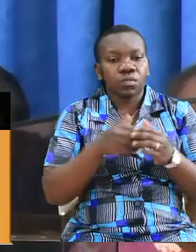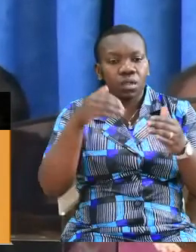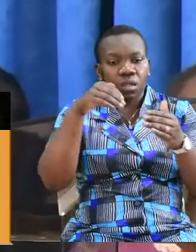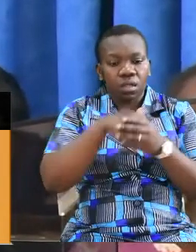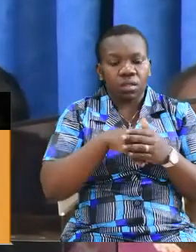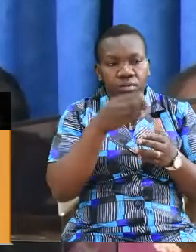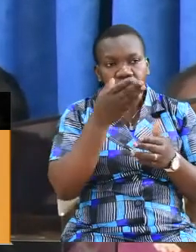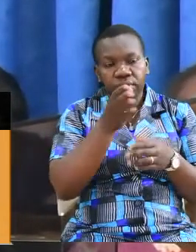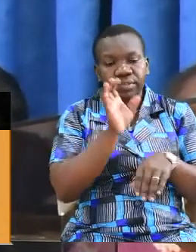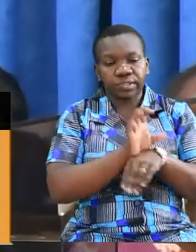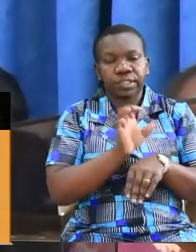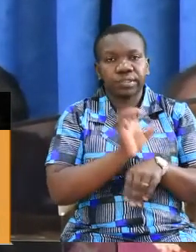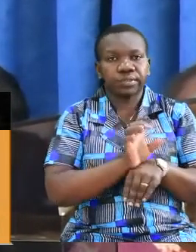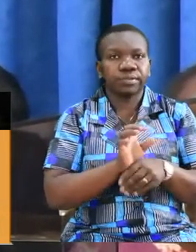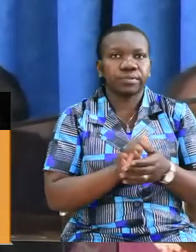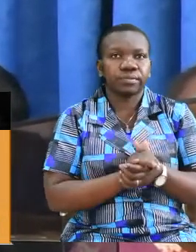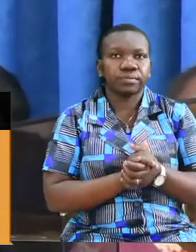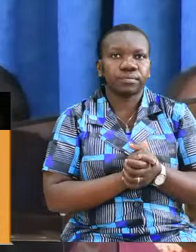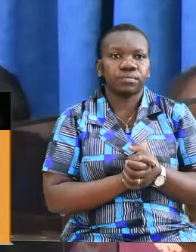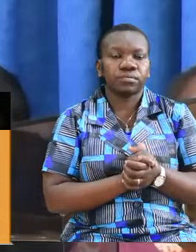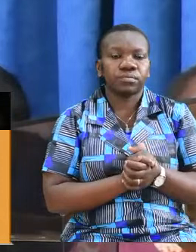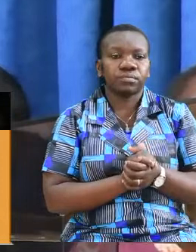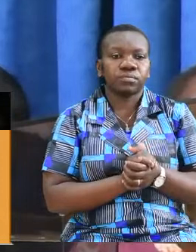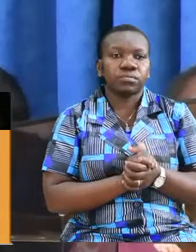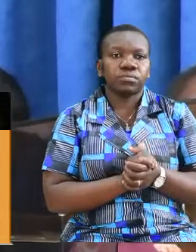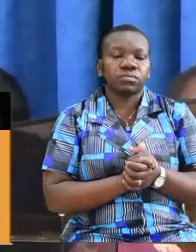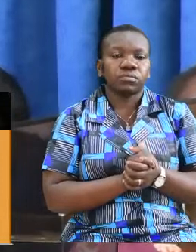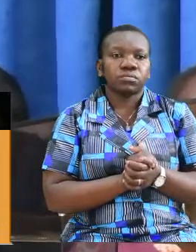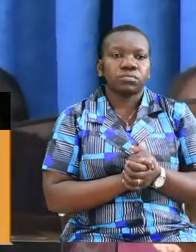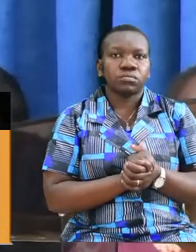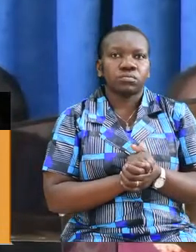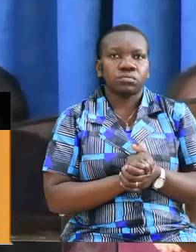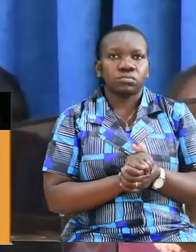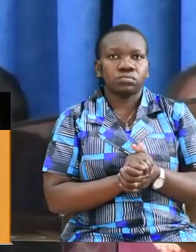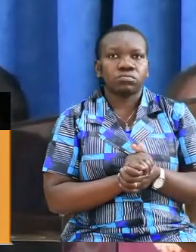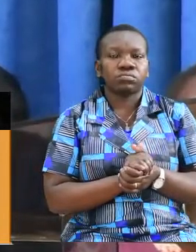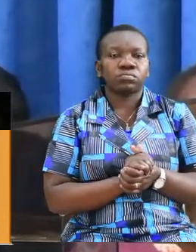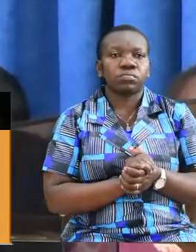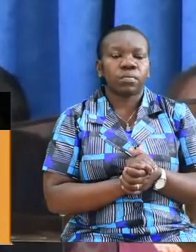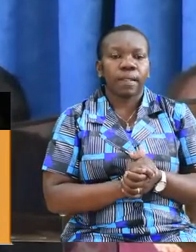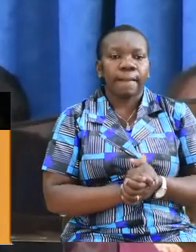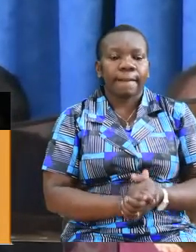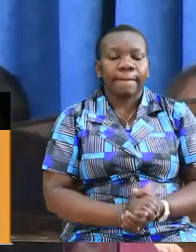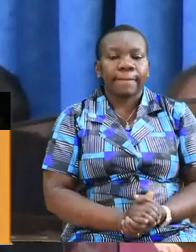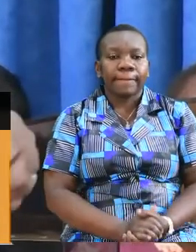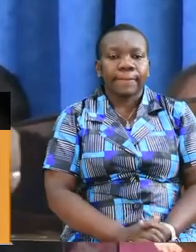parish by order of the presbytery of Nairobi Central.